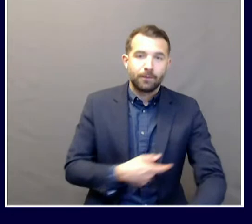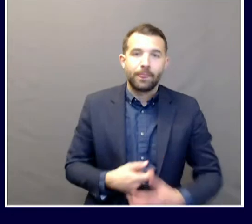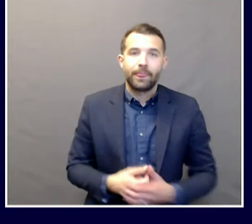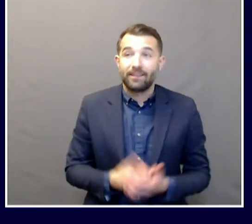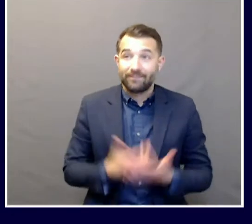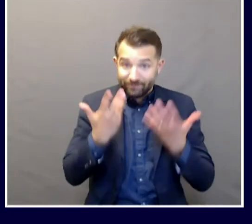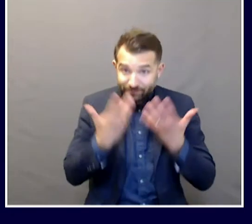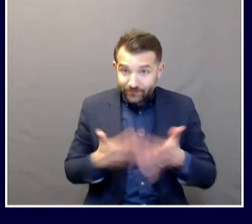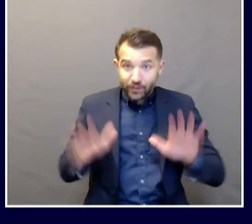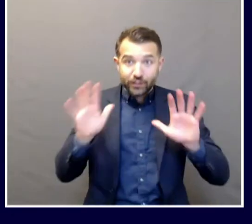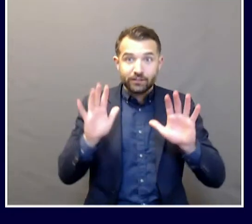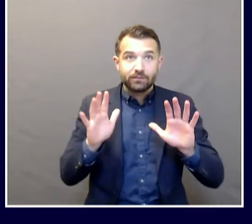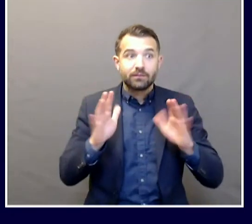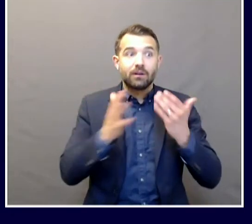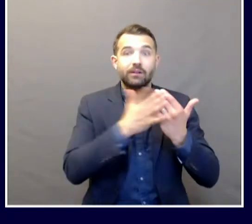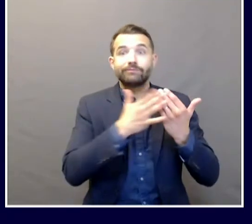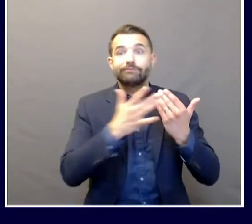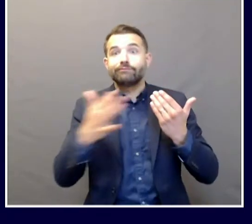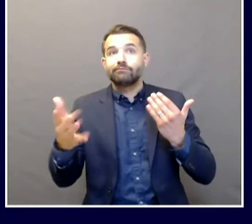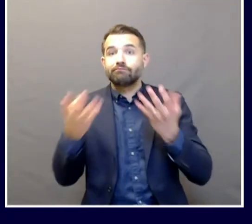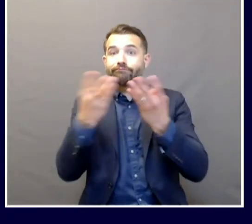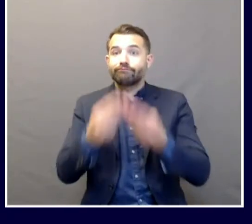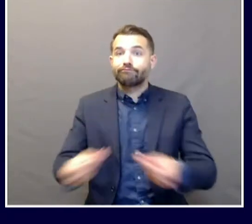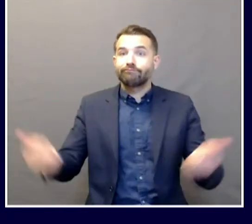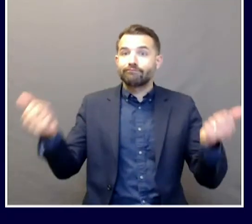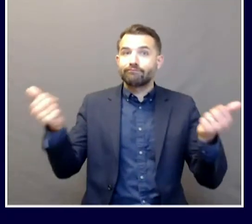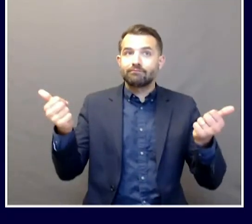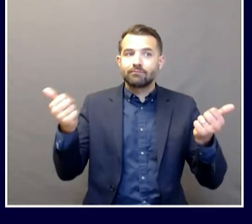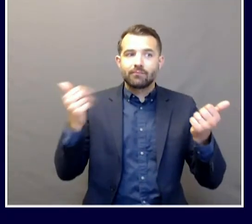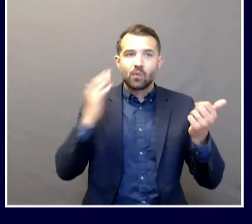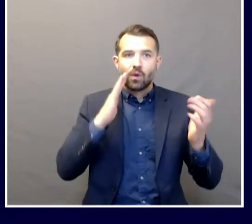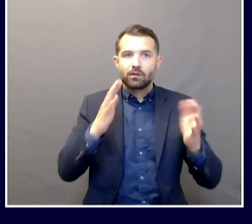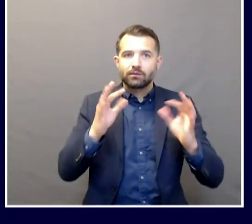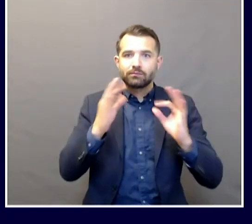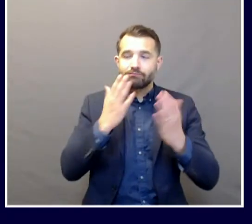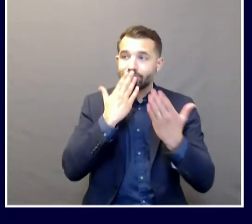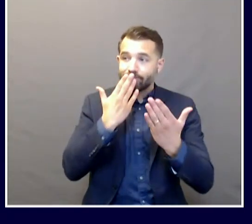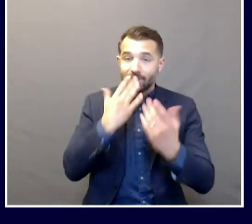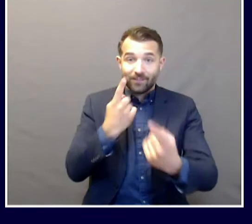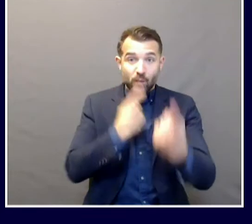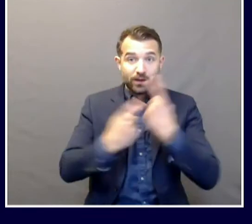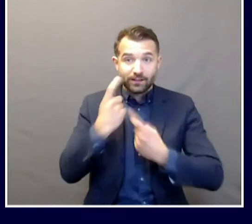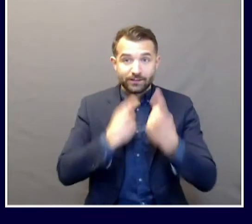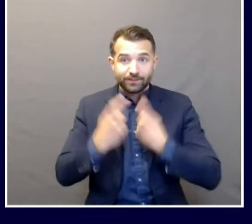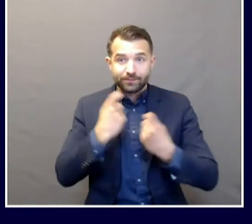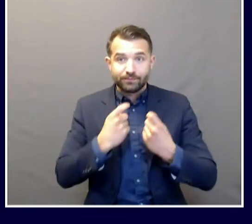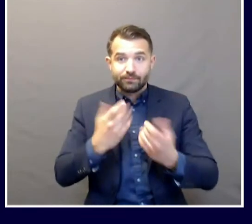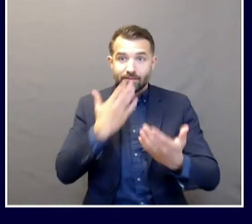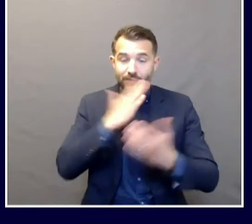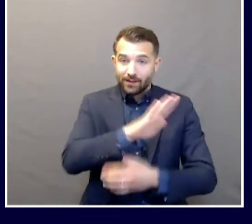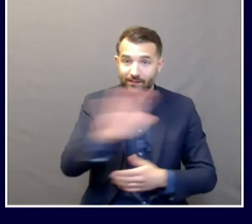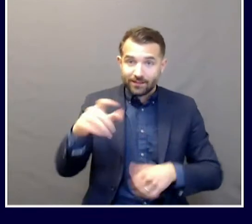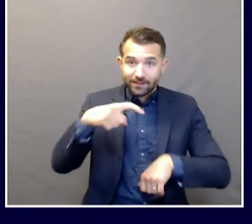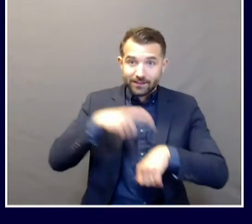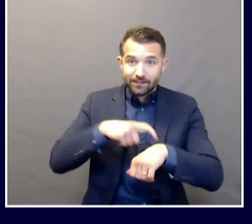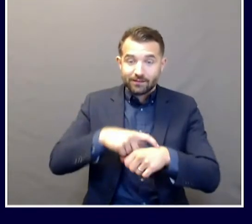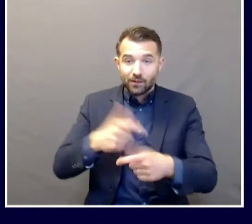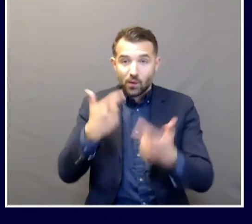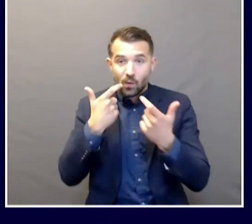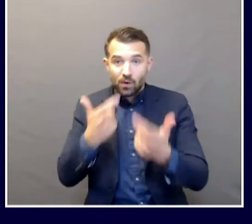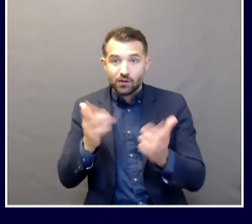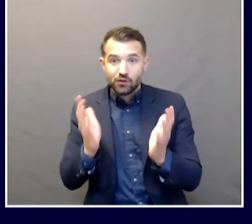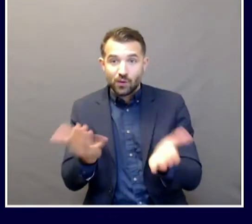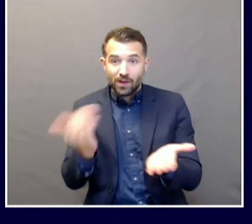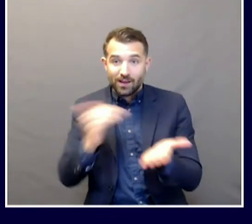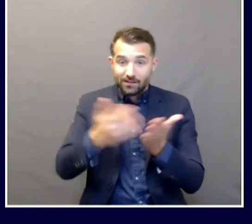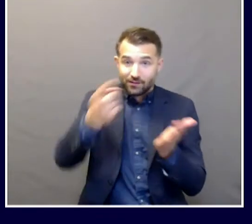tunnel. So with that, thank you all for your questions today. Thanks to those who have tuned in for your time. I look forward to chatting with everyone again next week.